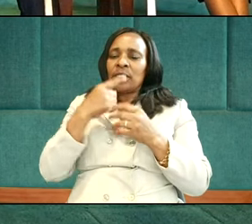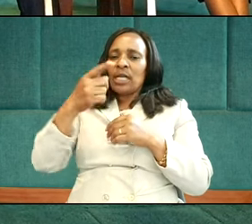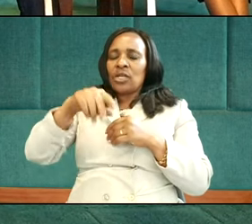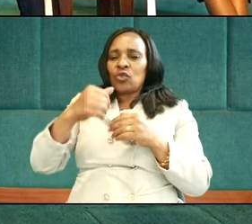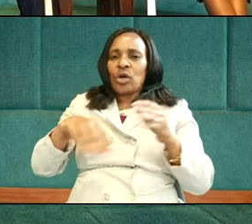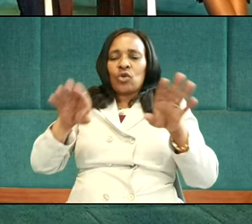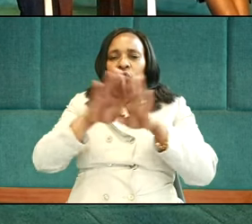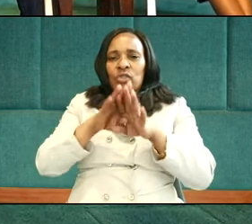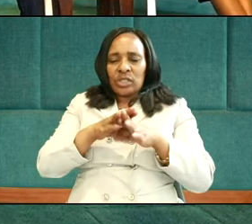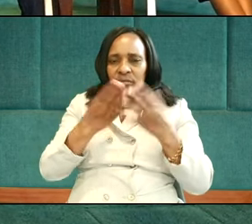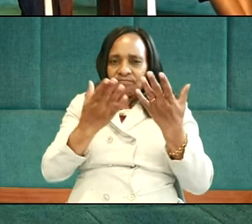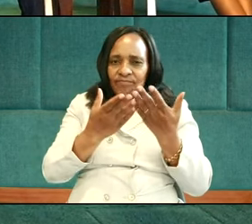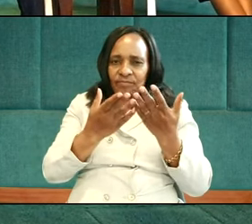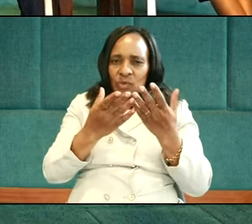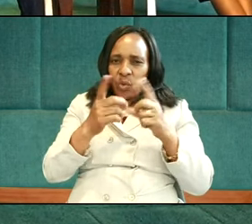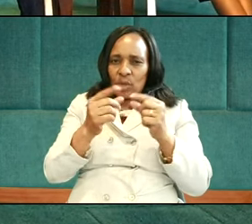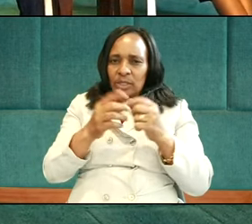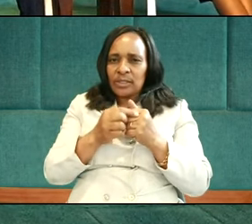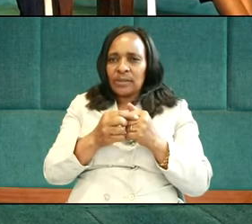remarks. Okay.